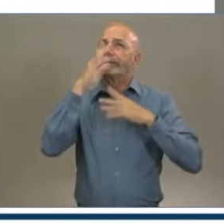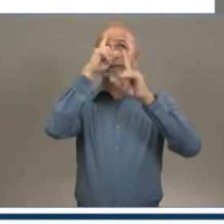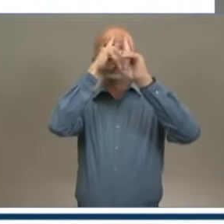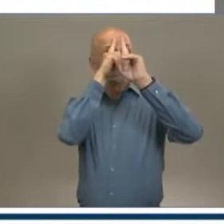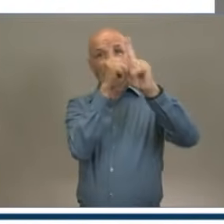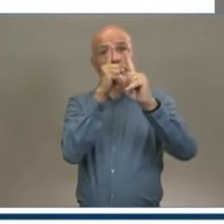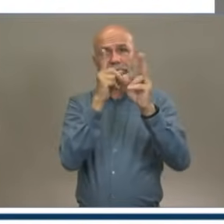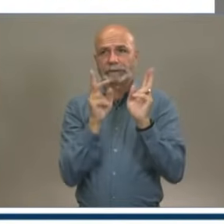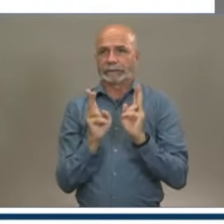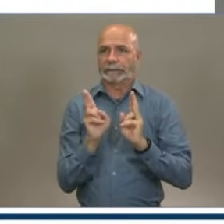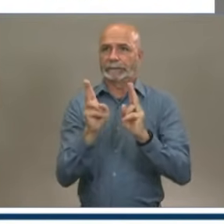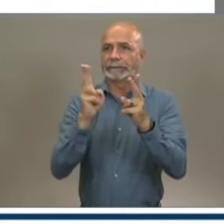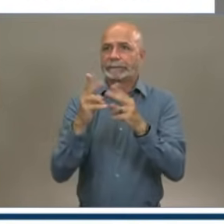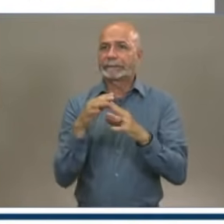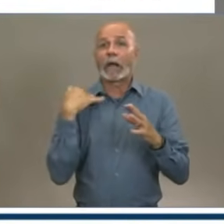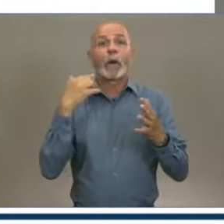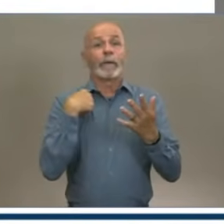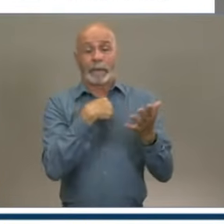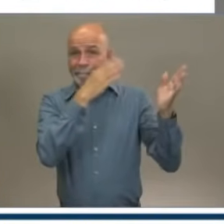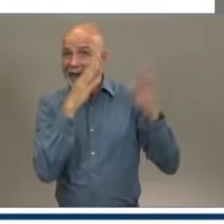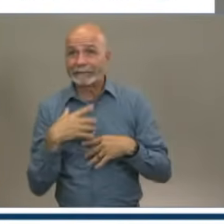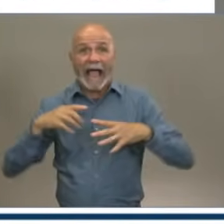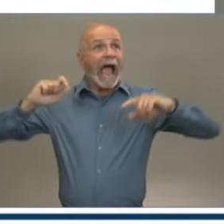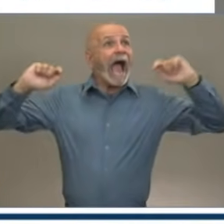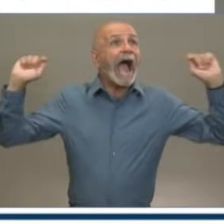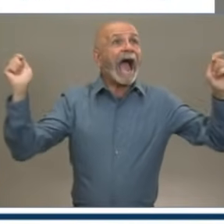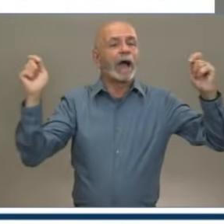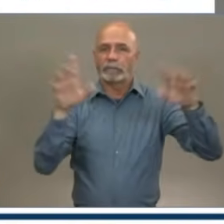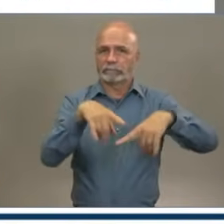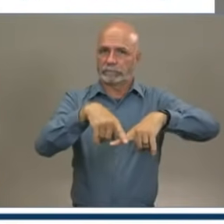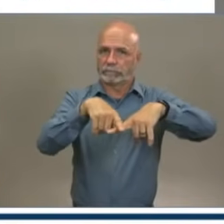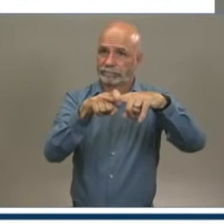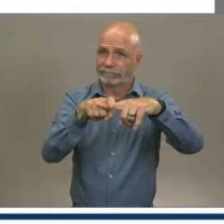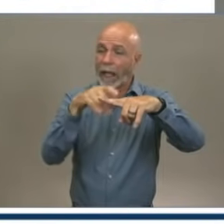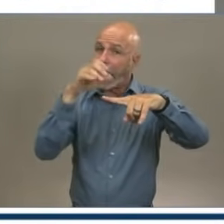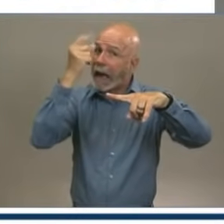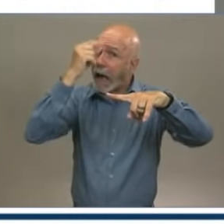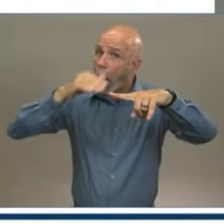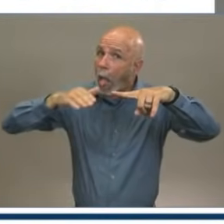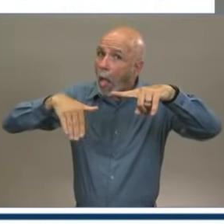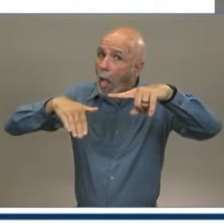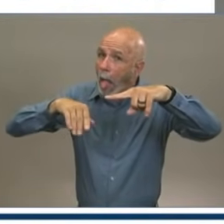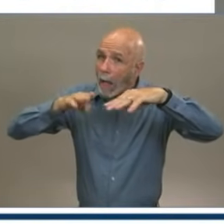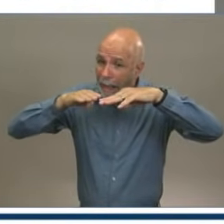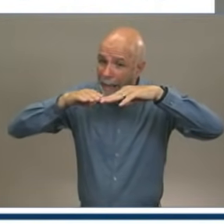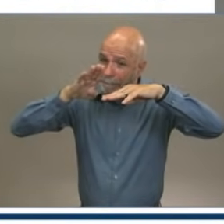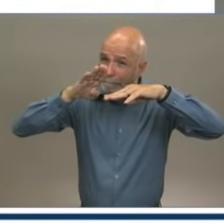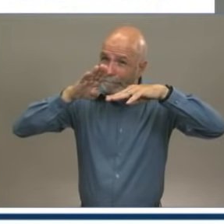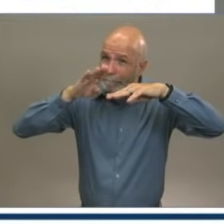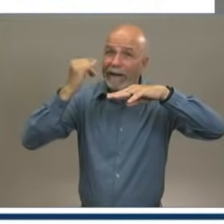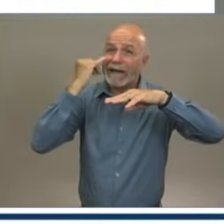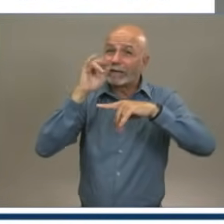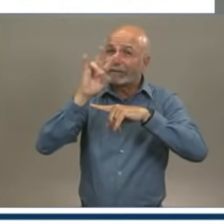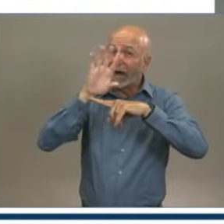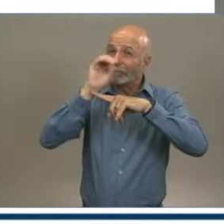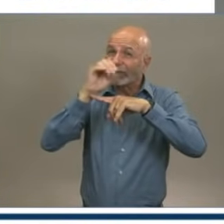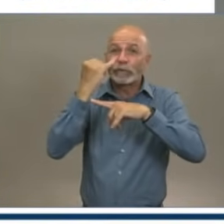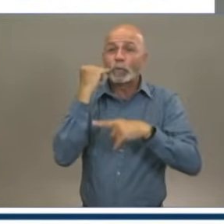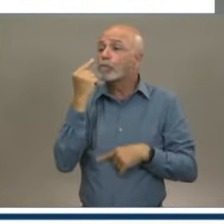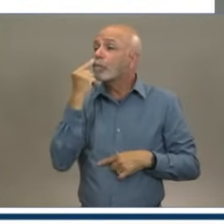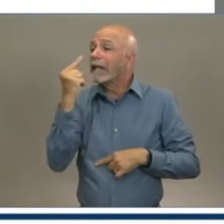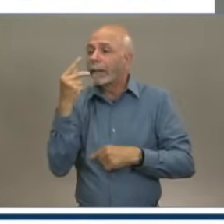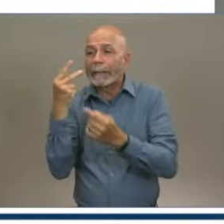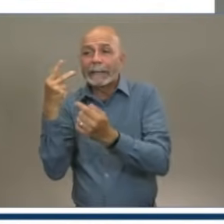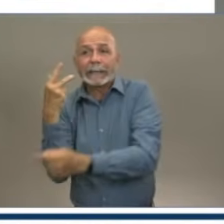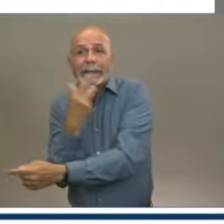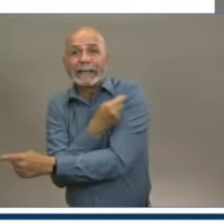can't stop yet. 75% of the entire population with at least one dose is our minimum. While